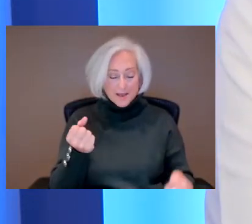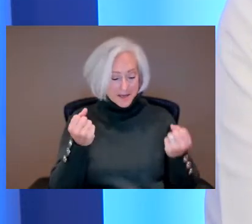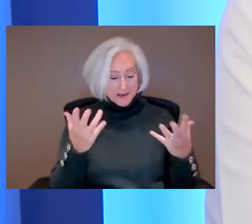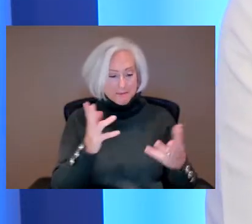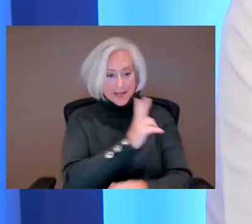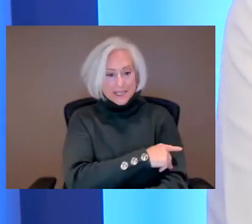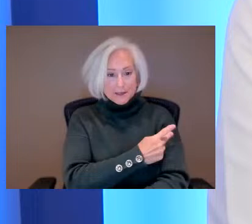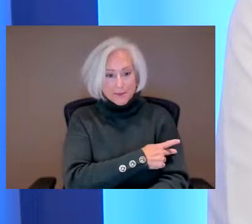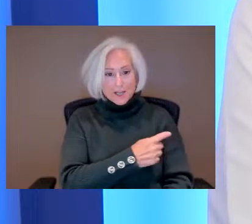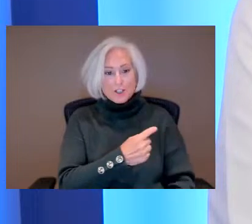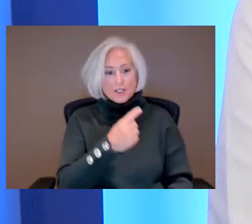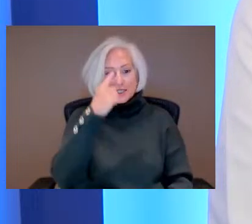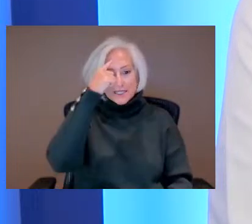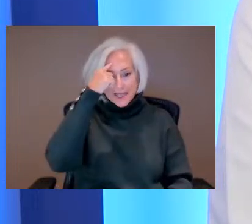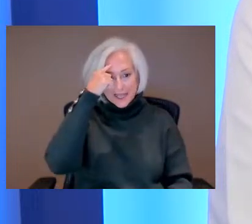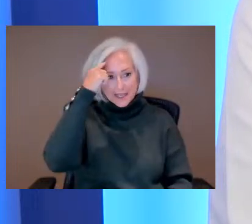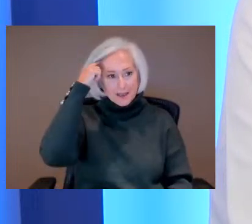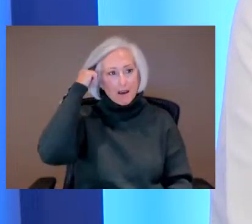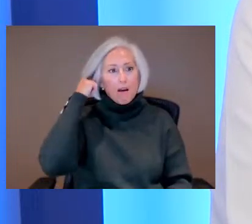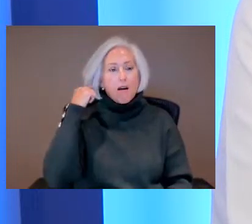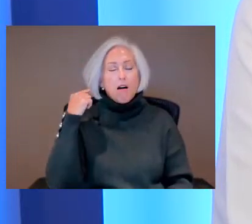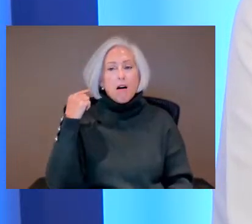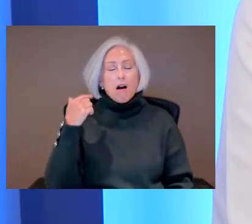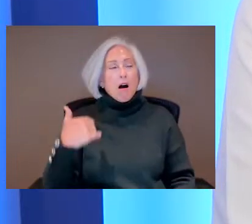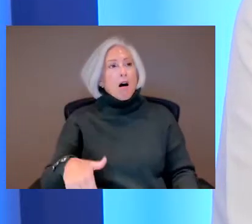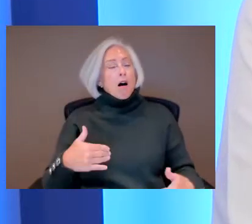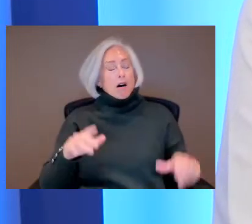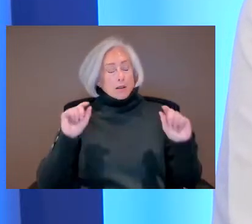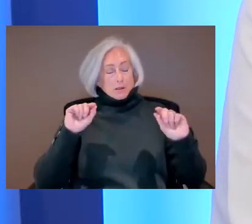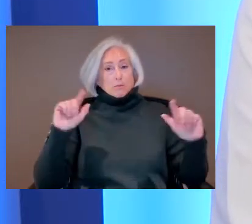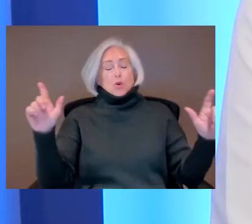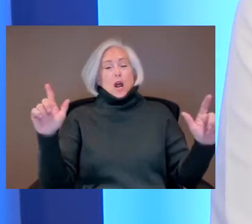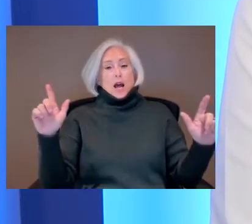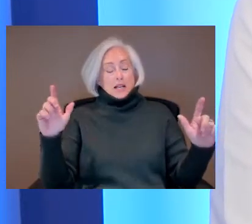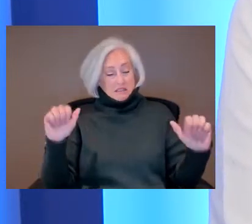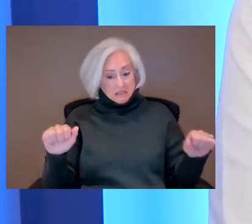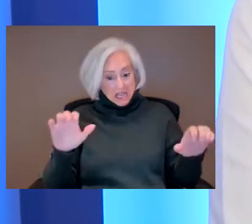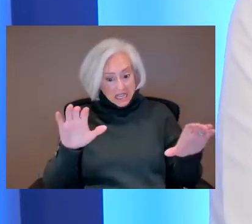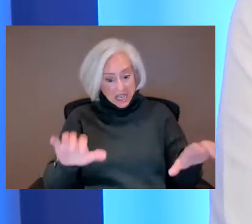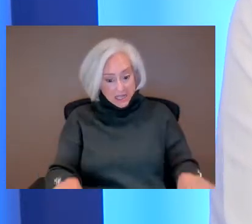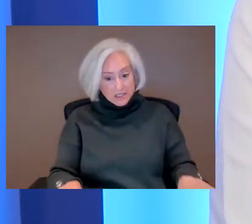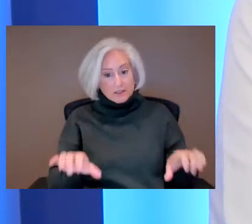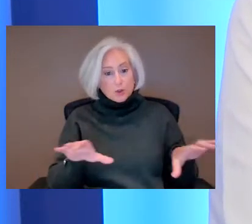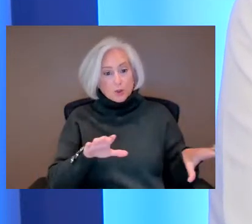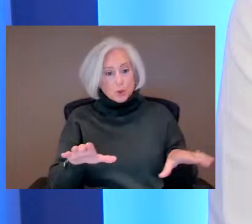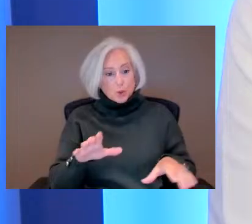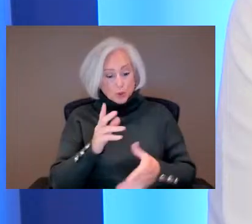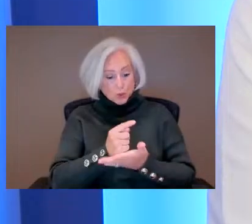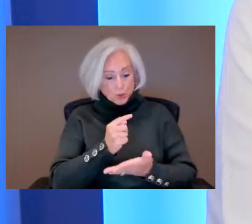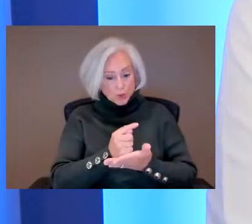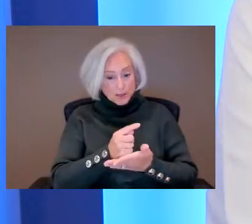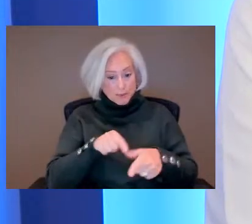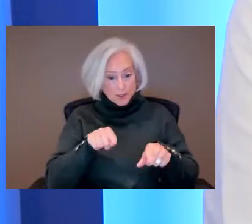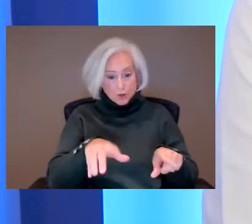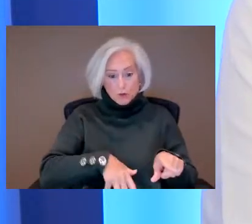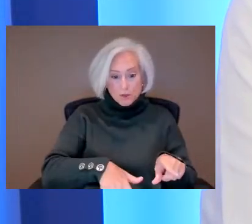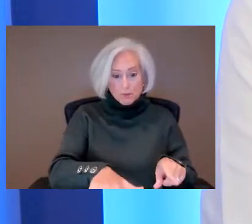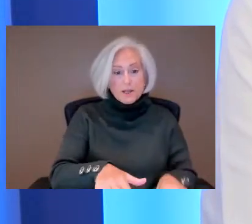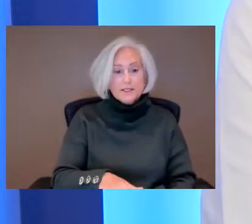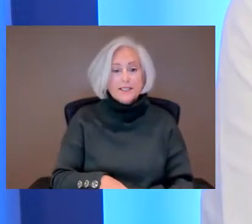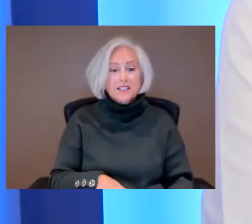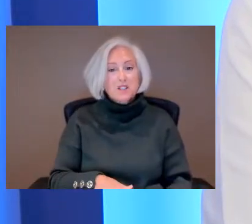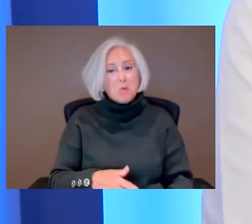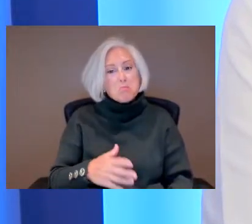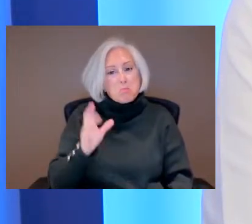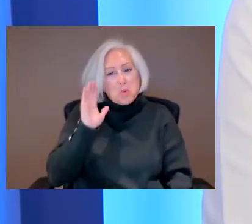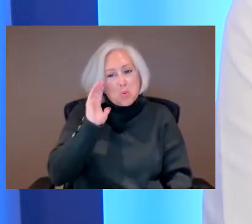can get in terms of treatment in the pregnancy period. And so definitely, it's getting better, and more